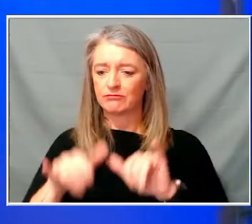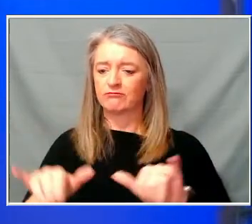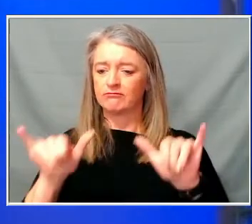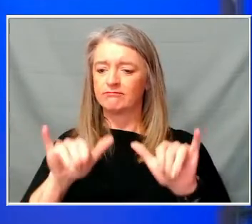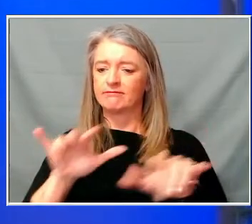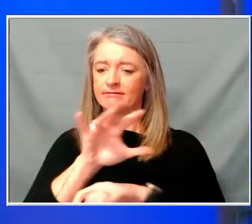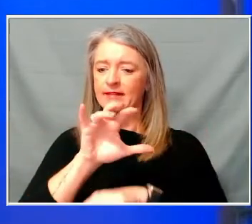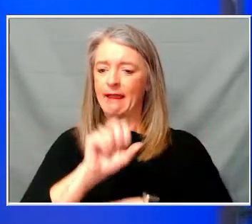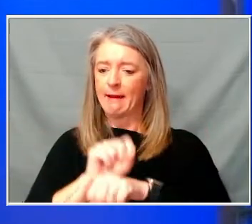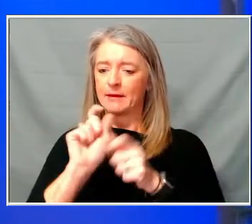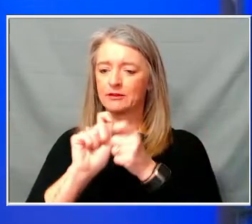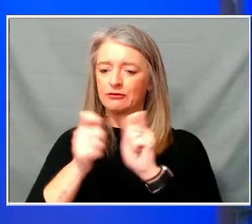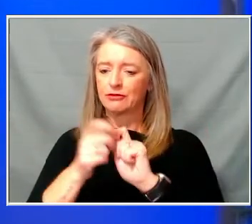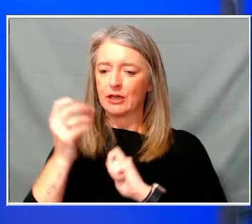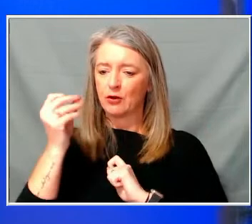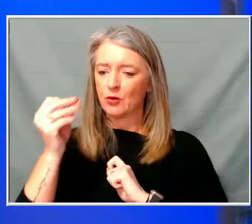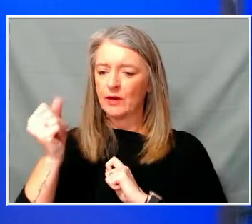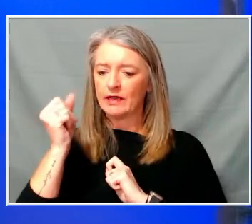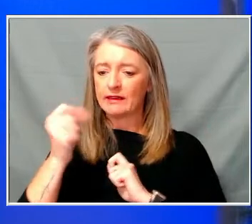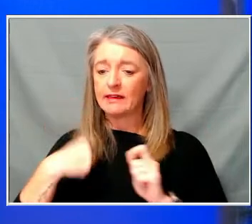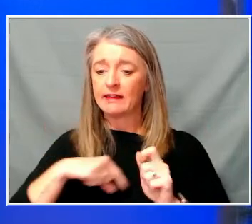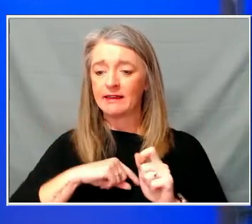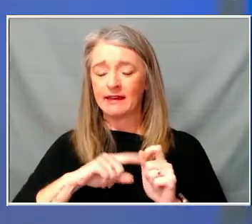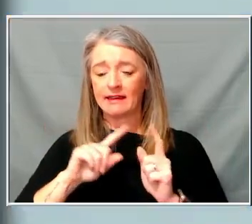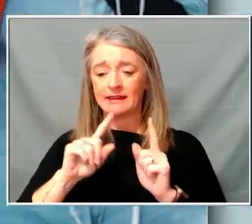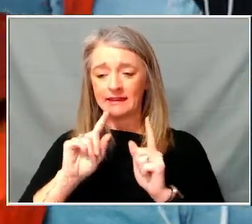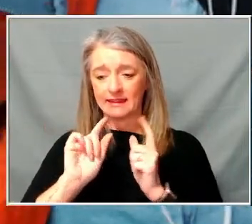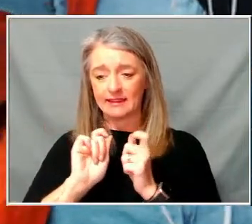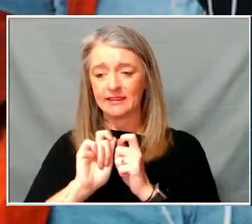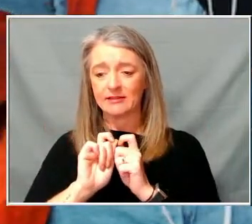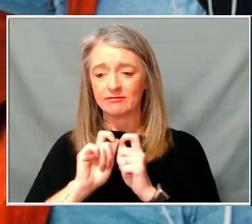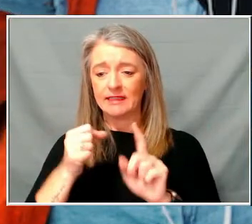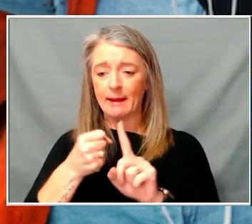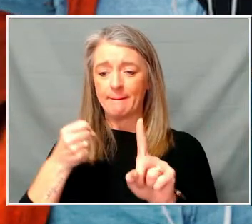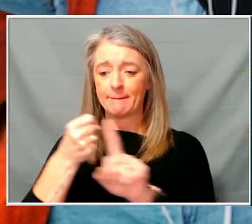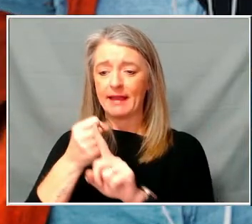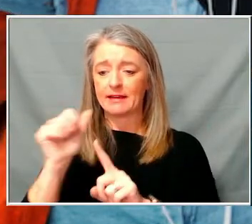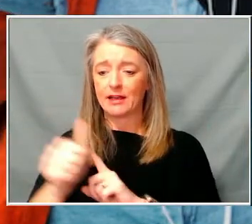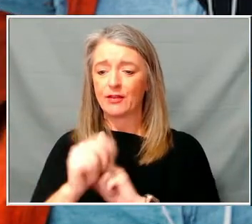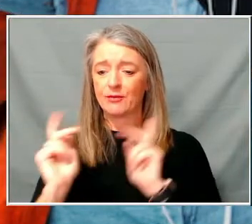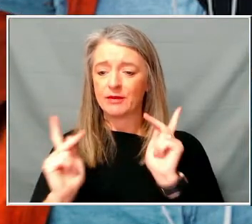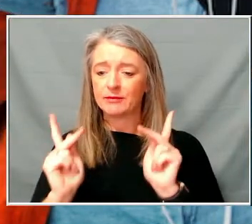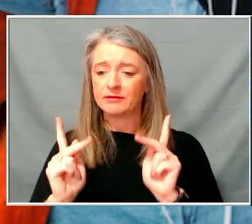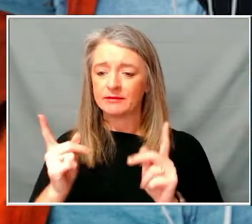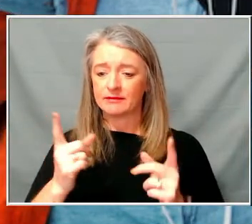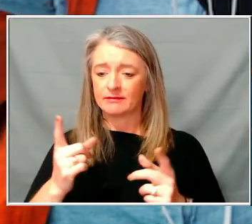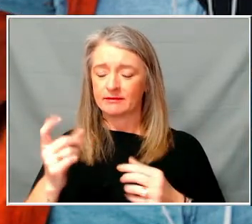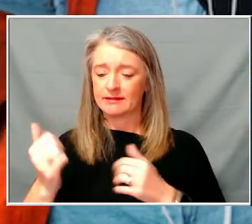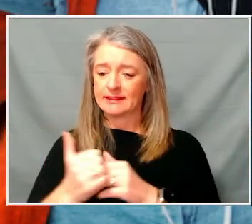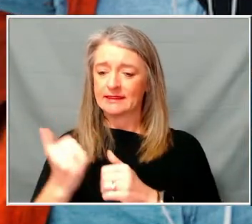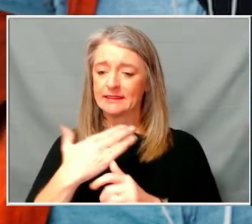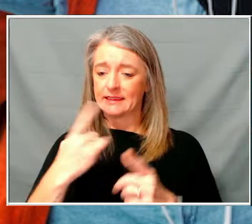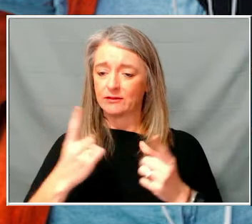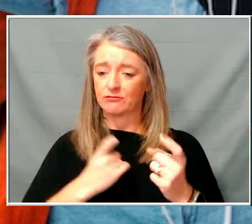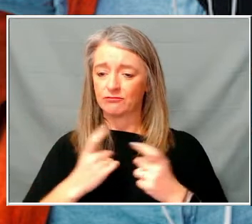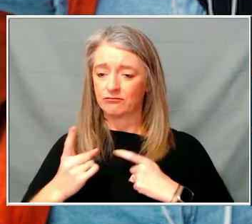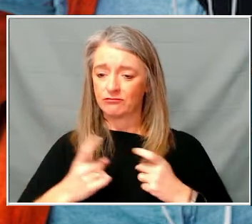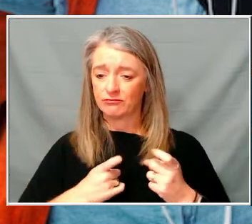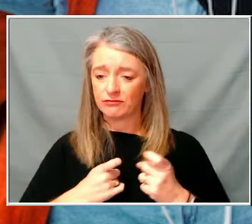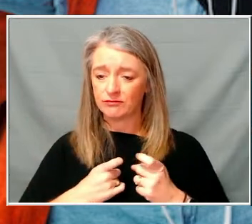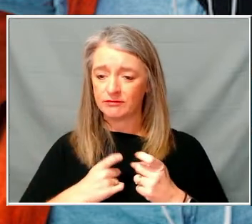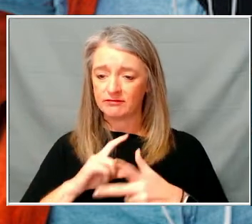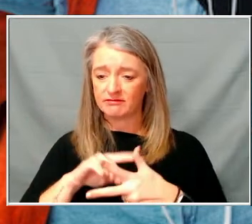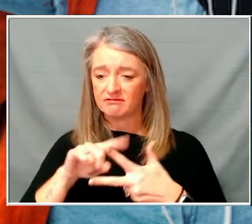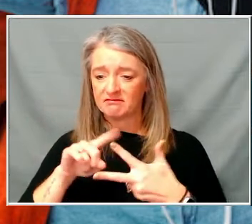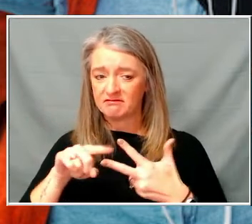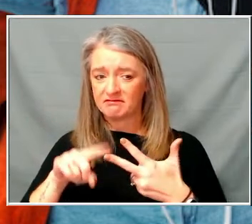change quickly and have far-reaching effect on others. Get your questions sent in to us on YouTube, Facebook, and the Medical News Network. You can